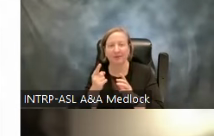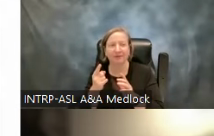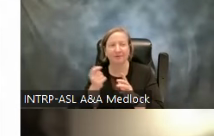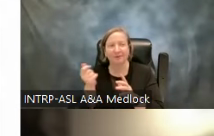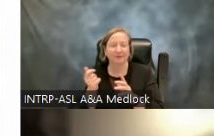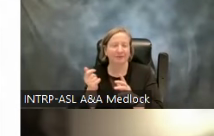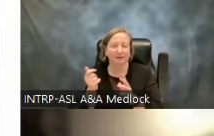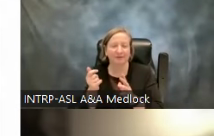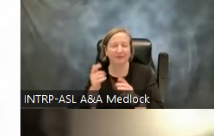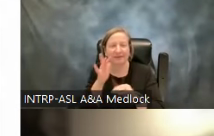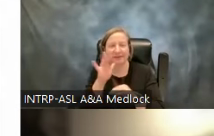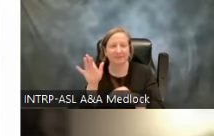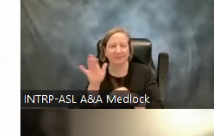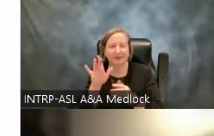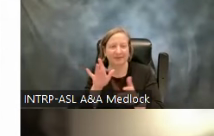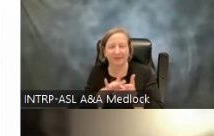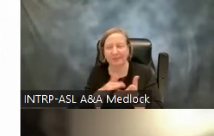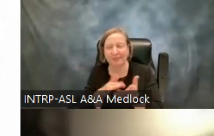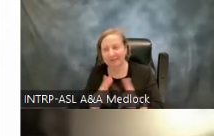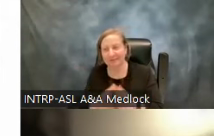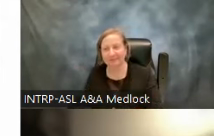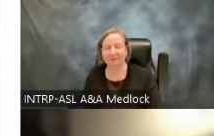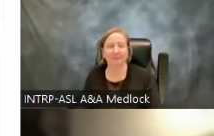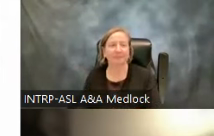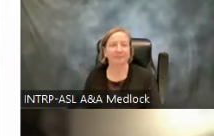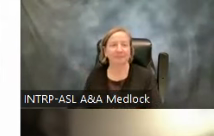this empty space in the middle here.